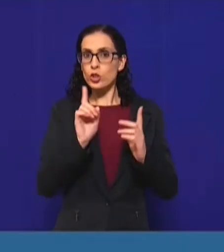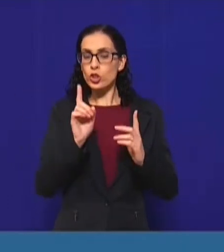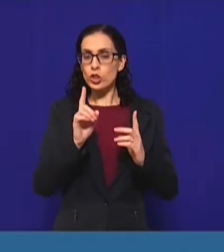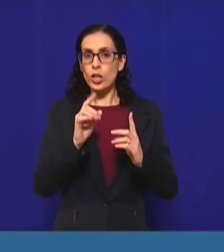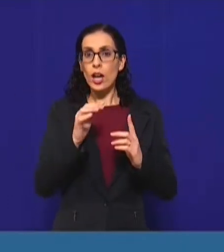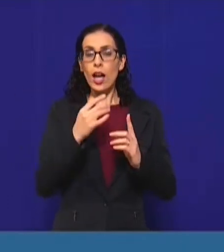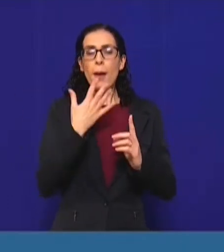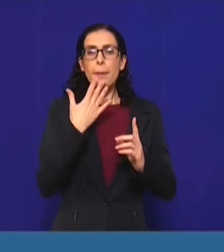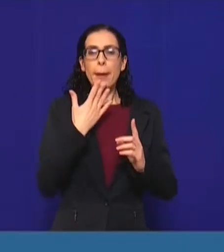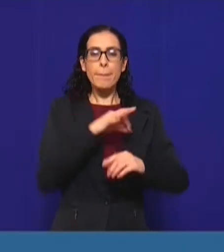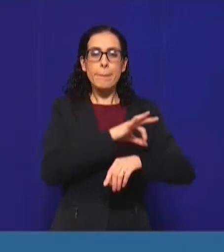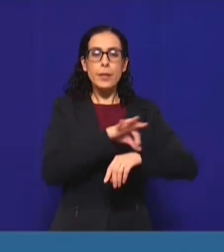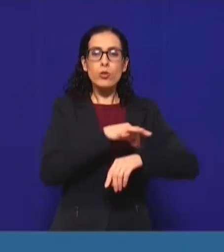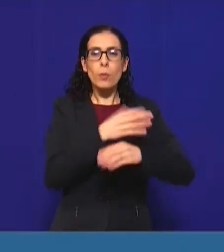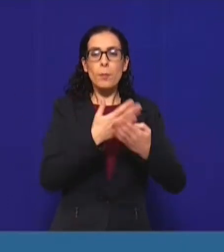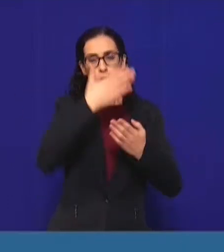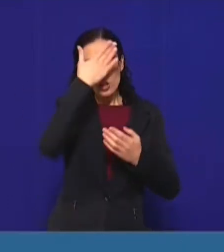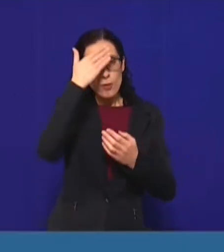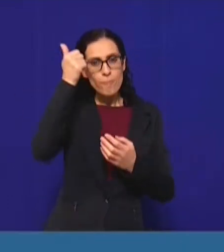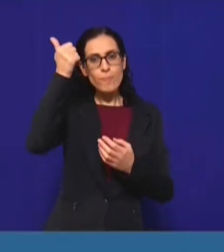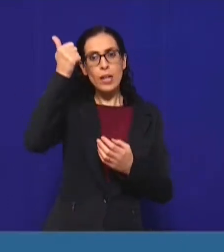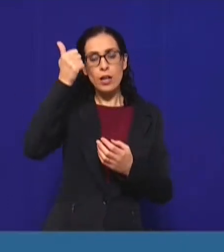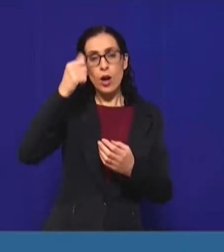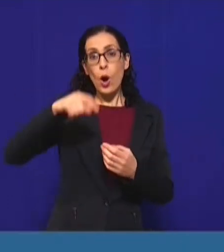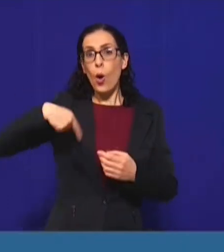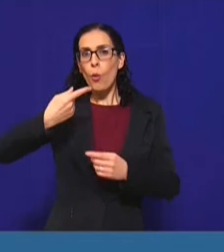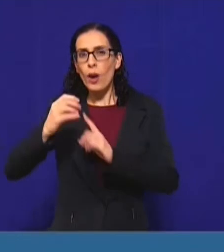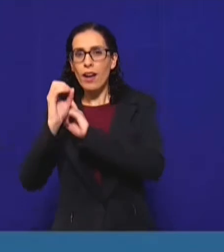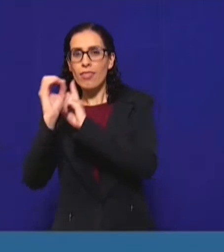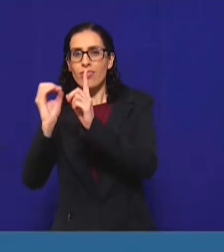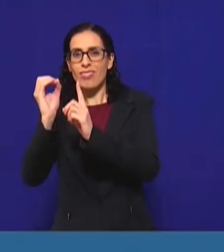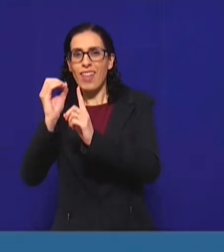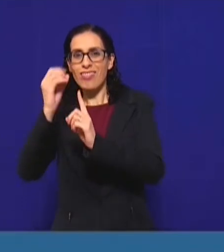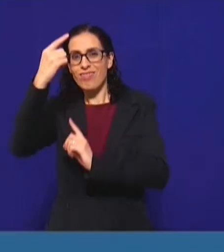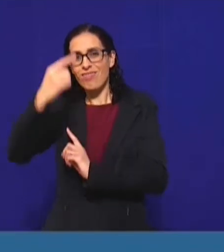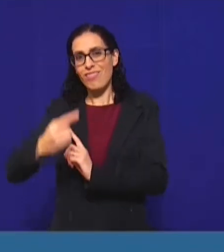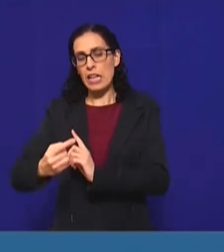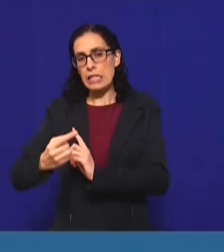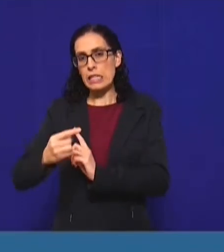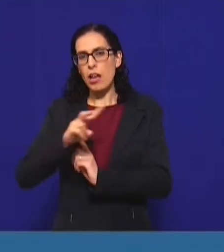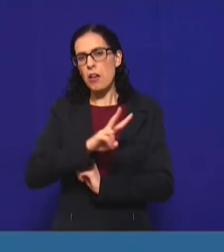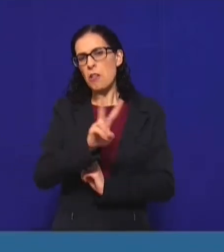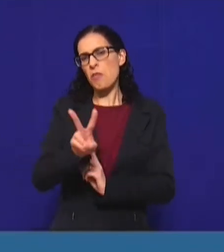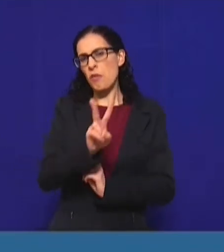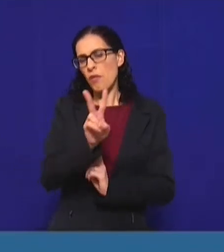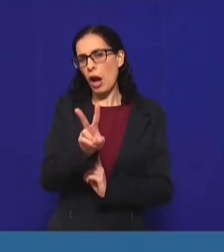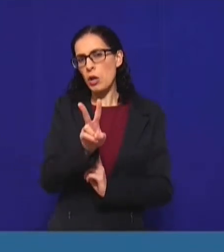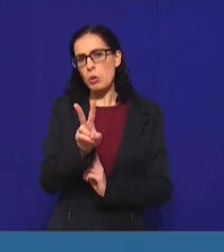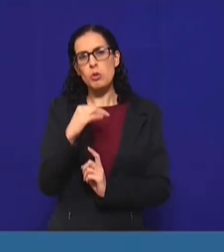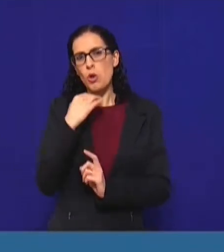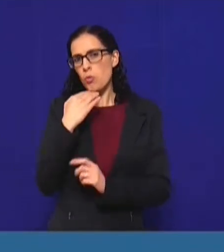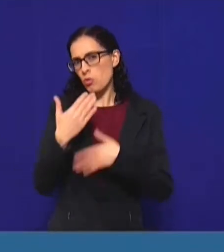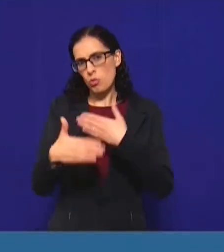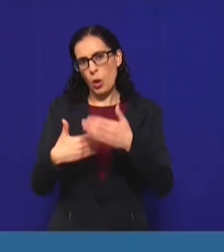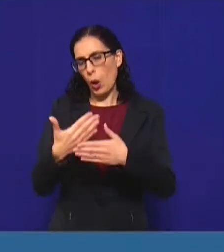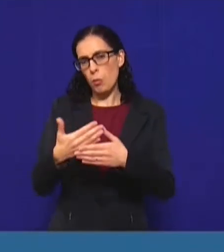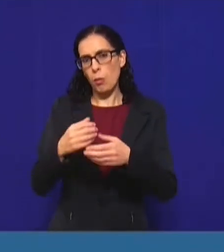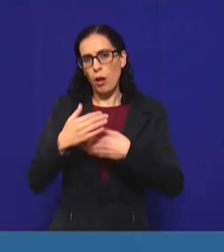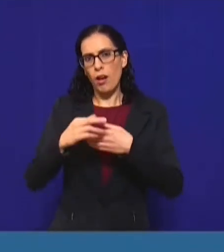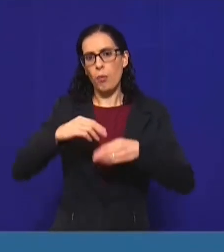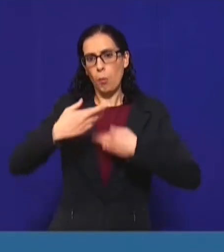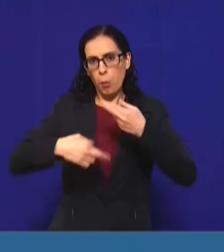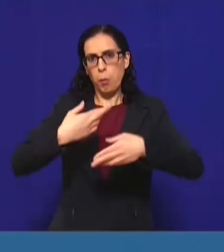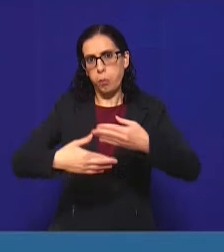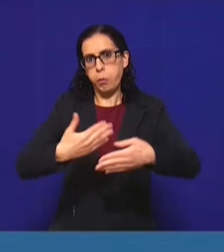recovery ta' dan il-persuna, wara 10 tiem ġeneralment dan il-virus ma jkunx għadu qiegħed jirreplika.